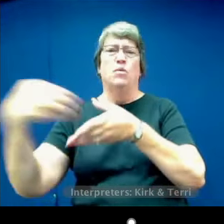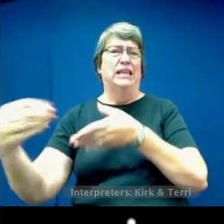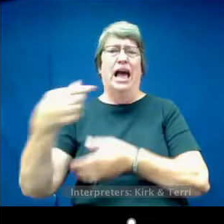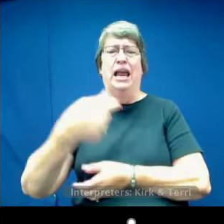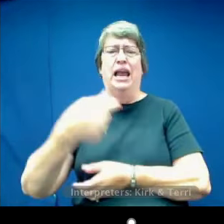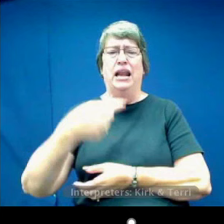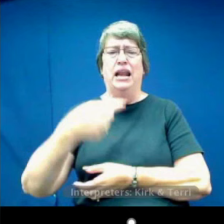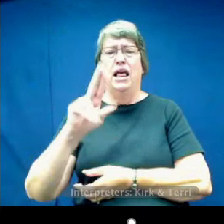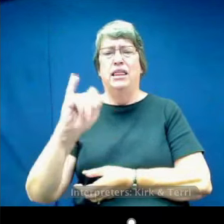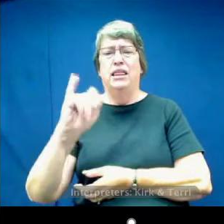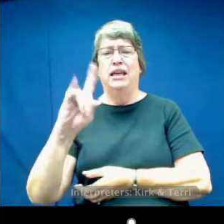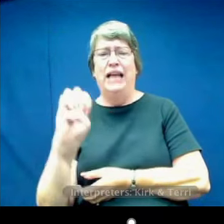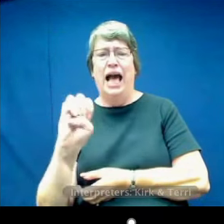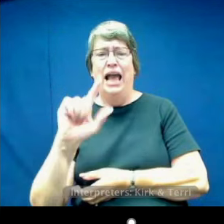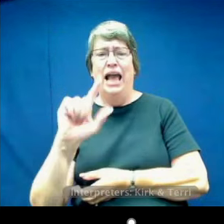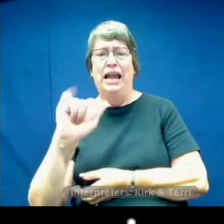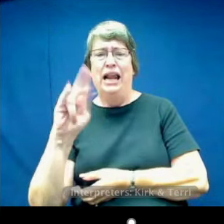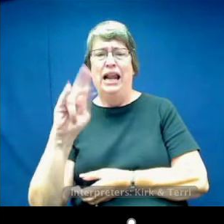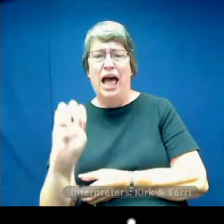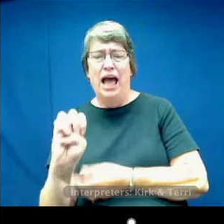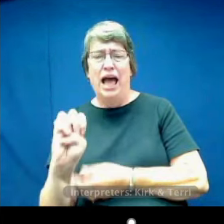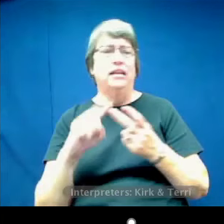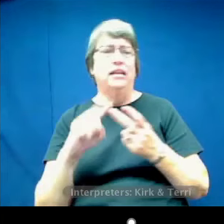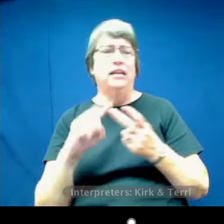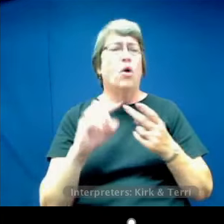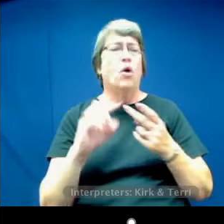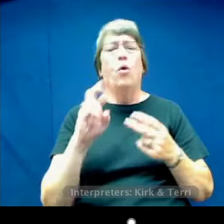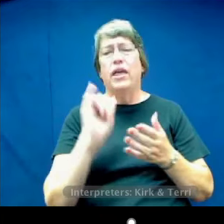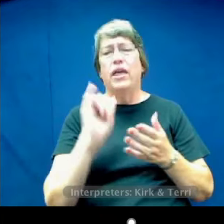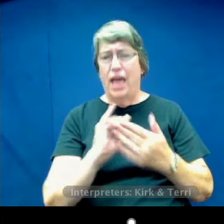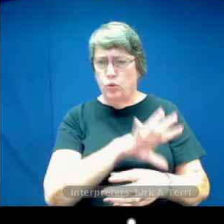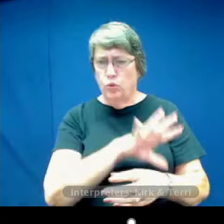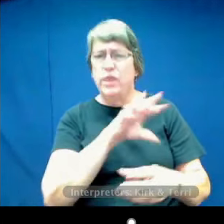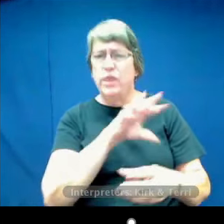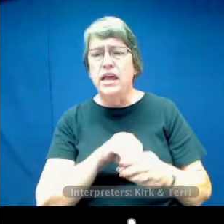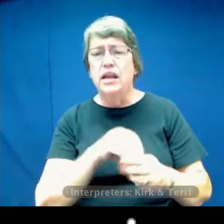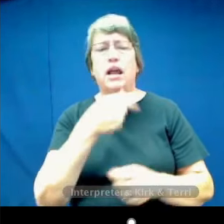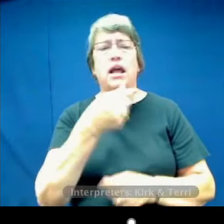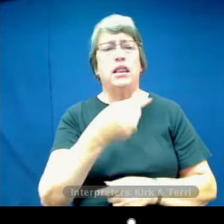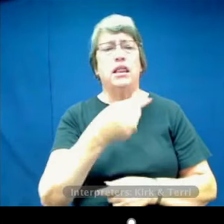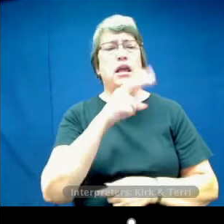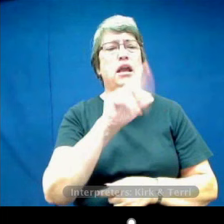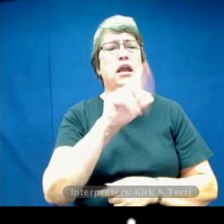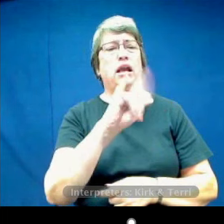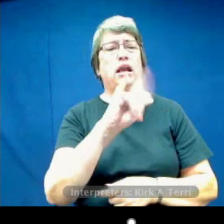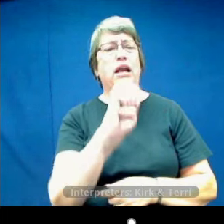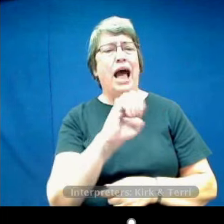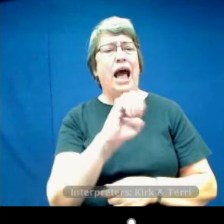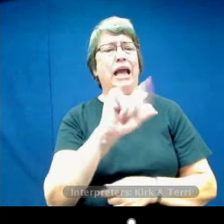don't need to know how to do the guidelines, but you need to be familiar with what they are in your state.